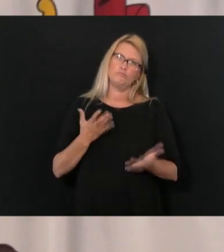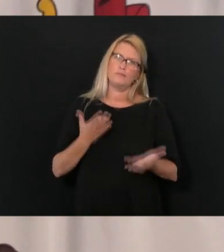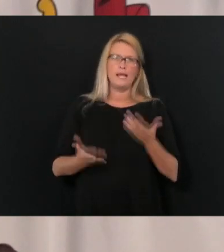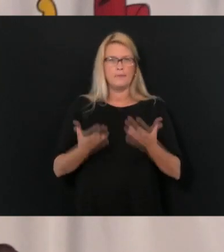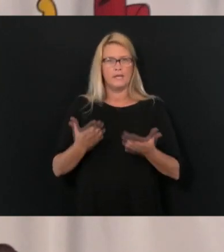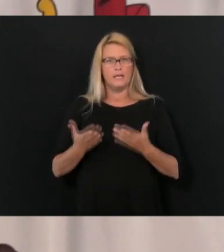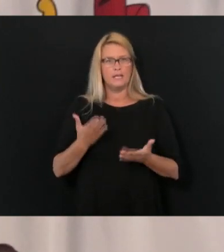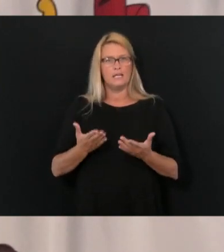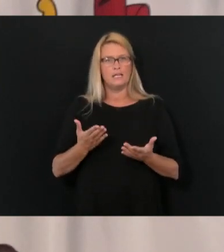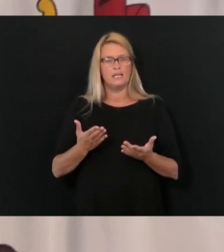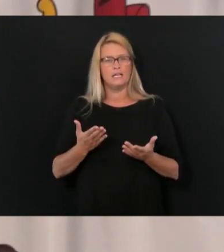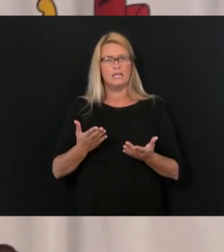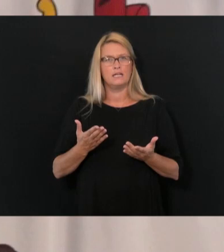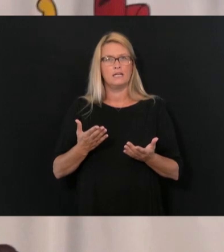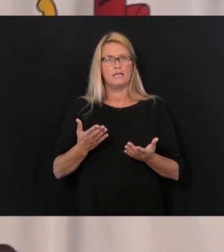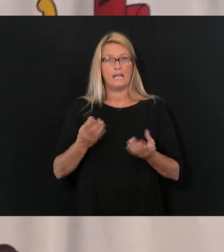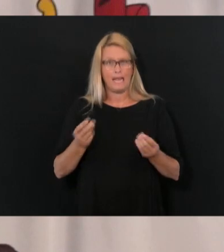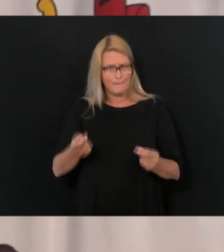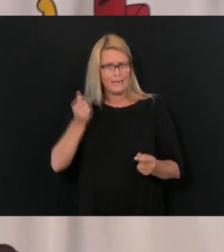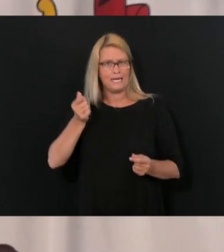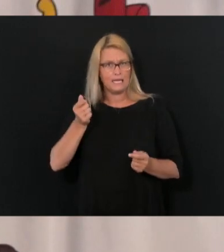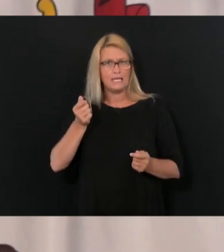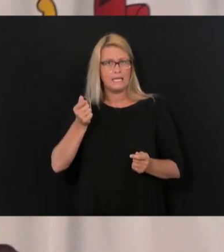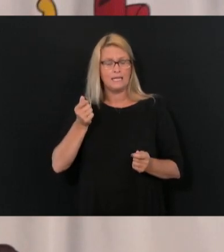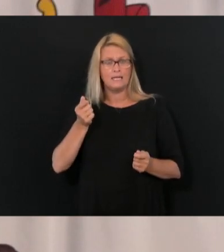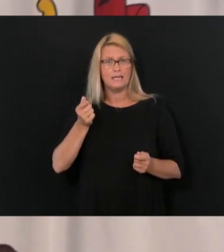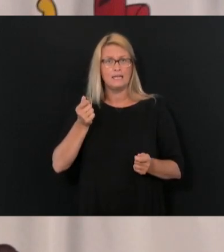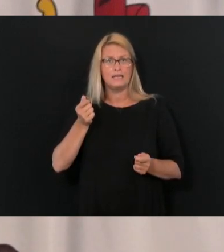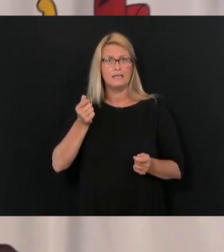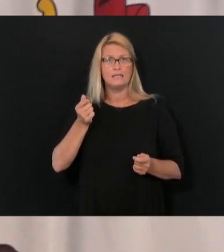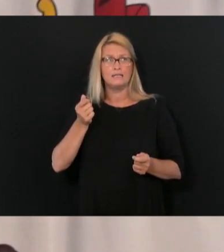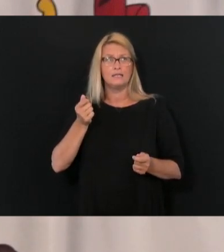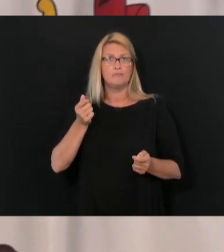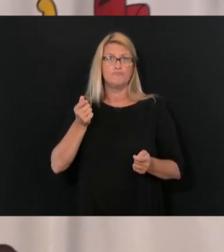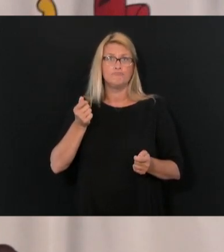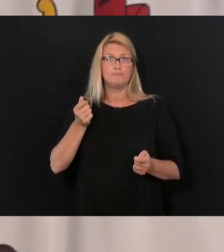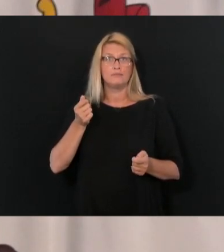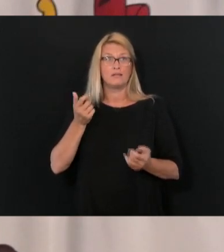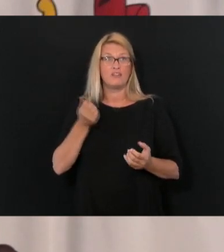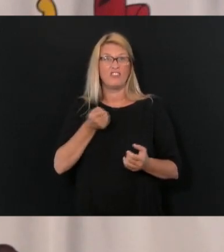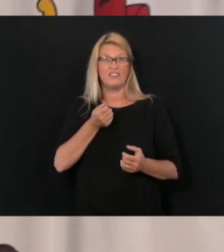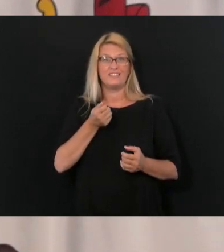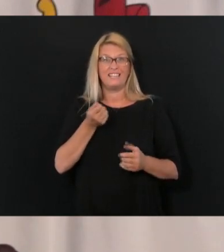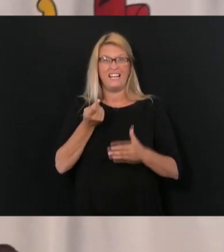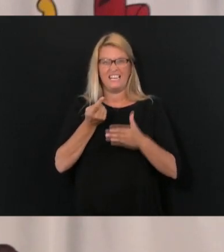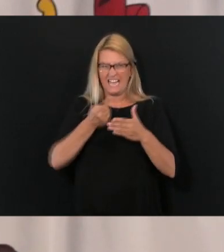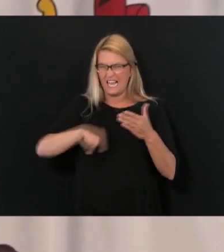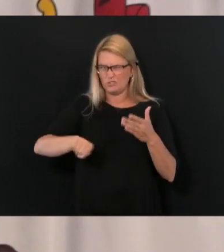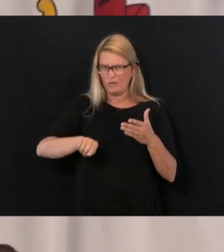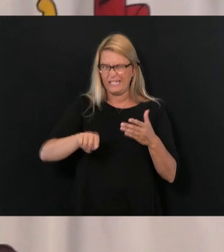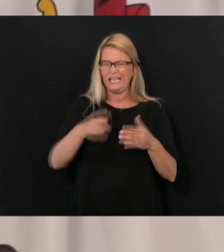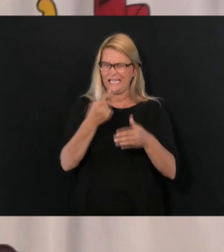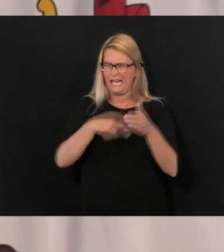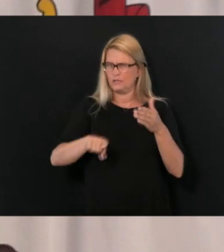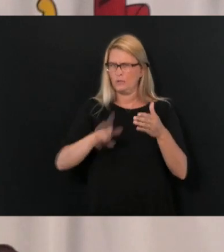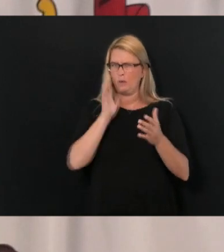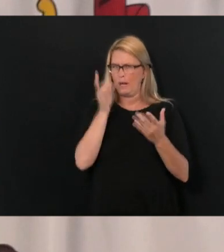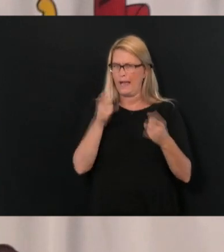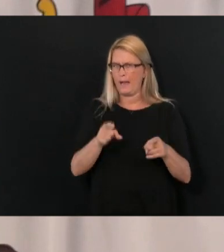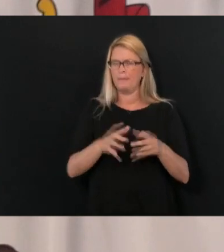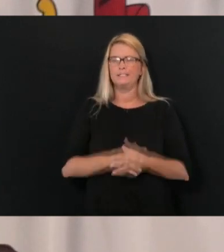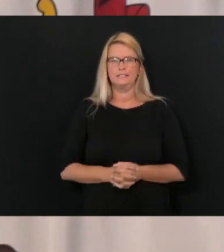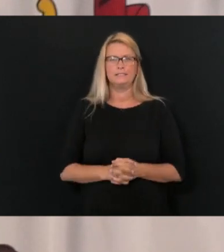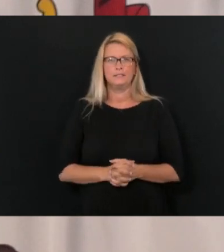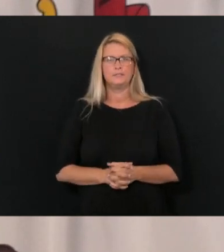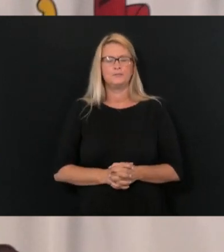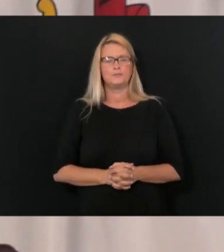from what I know, immediately, and if immediate means the first few days of next week and everything. So we're on